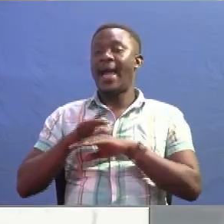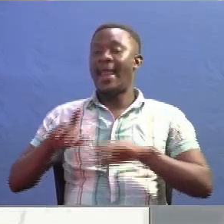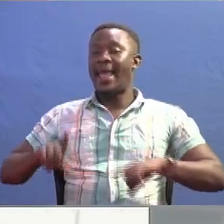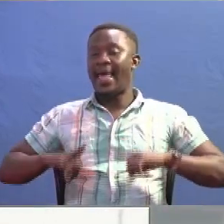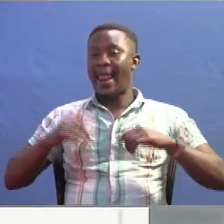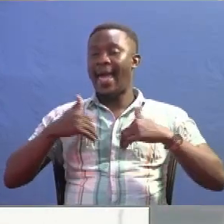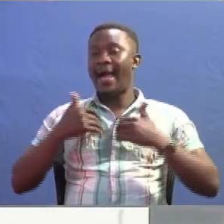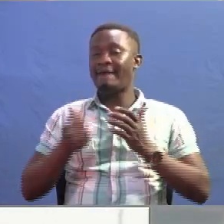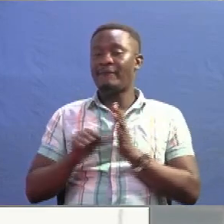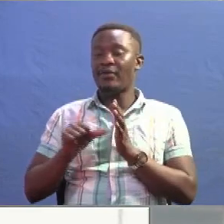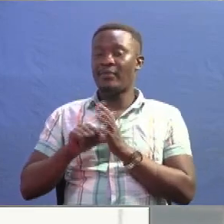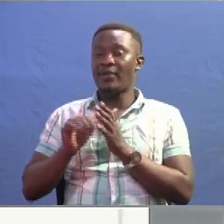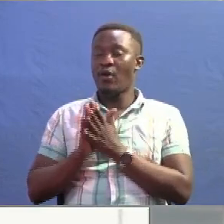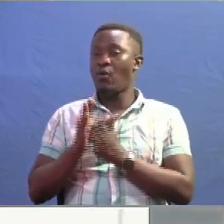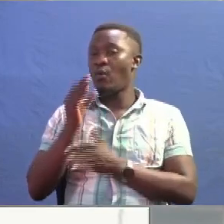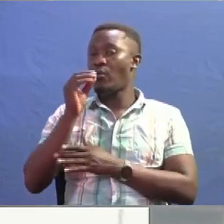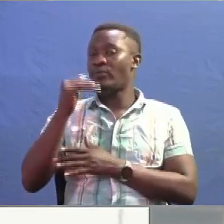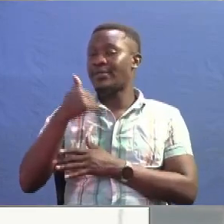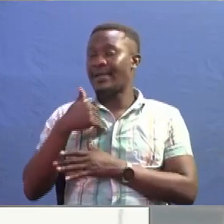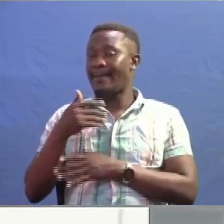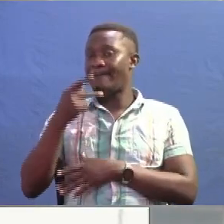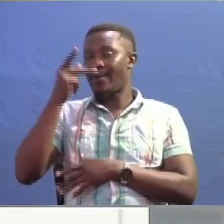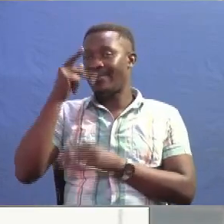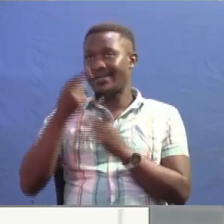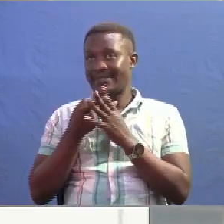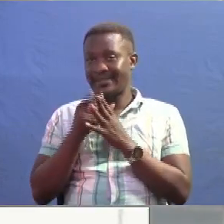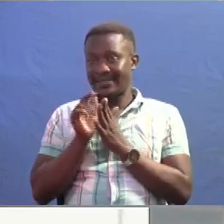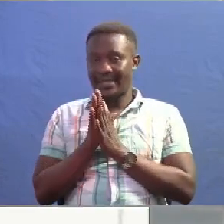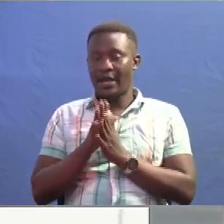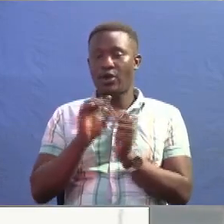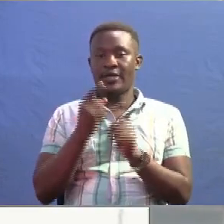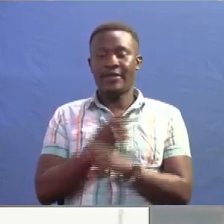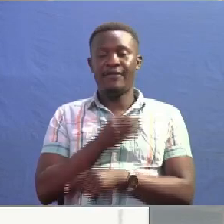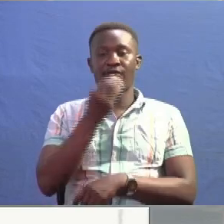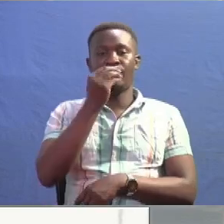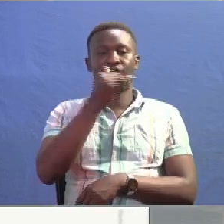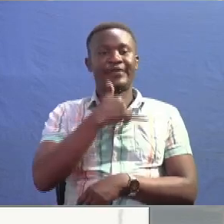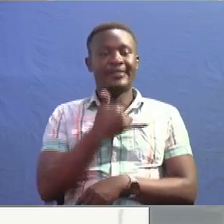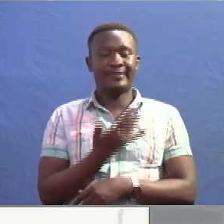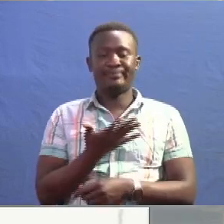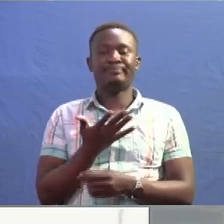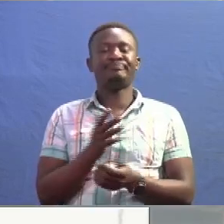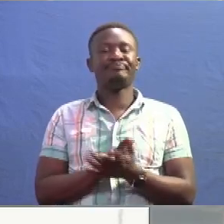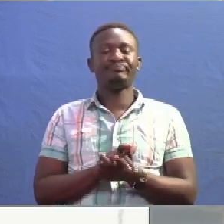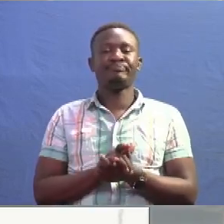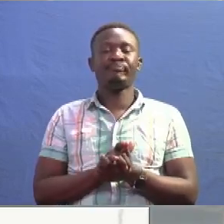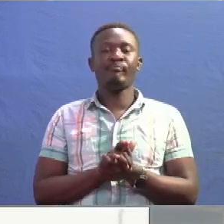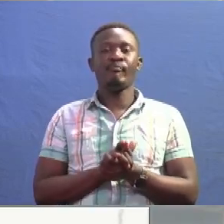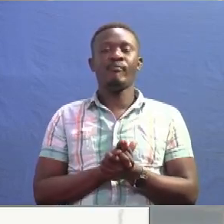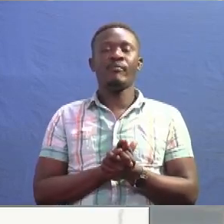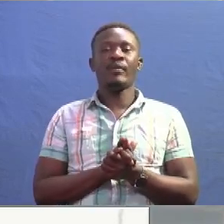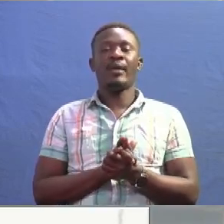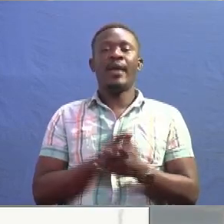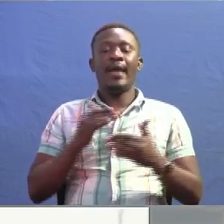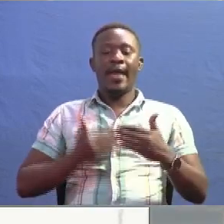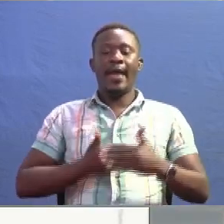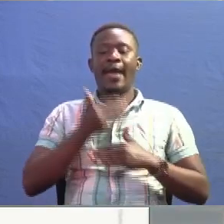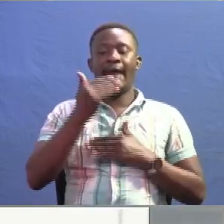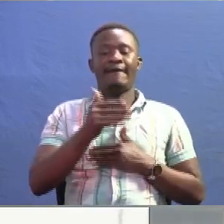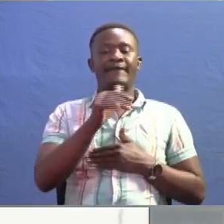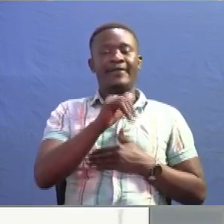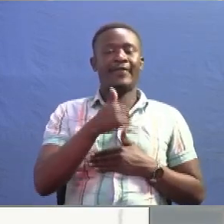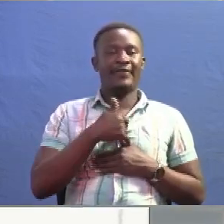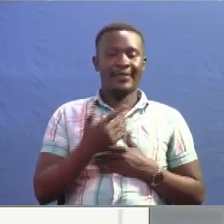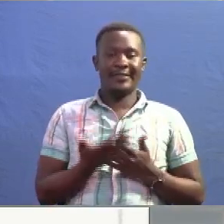of malnutrition. Parents start on different diets due to the cleft lip and palate and inability to feed. Afterwards, so